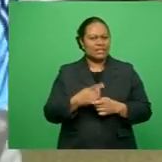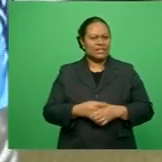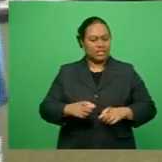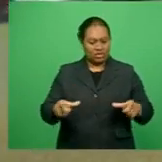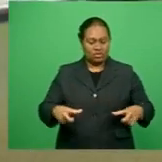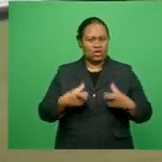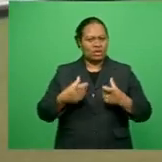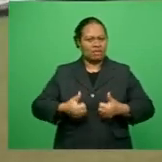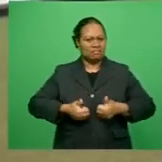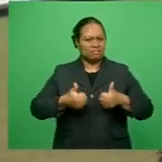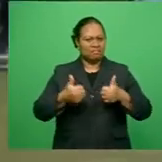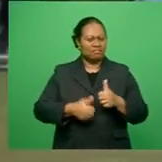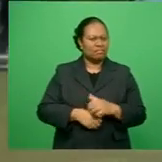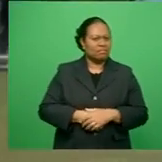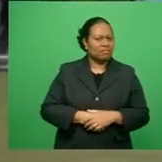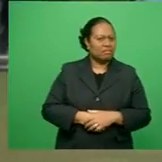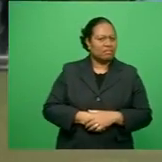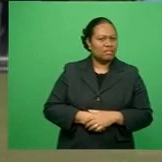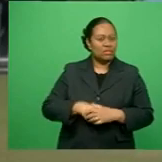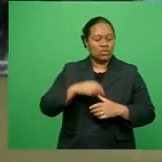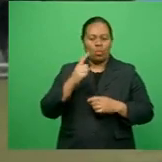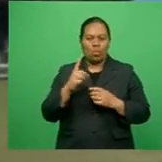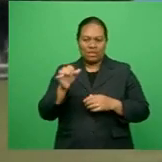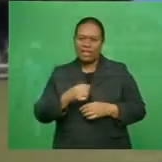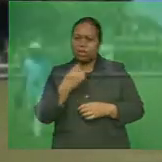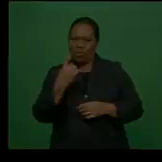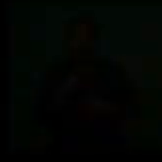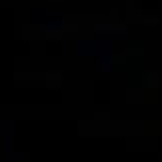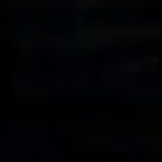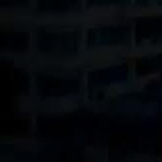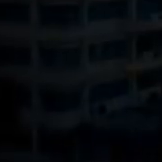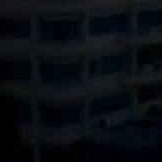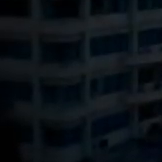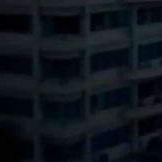challenge. So I'm taking one game at a time.